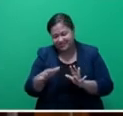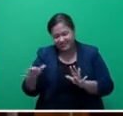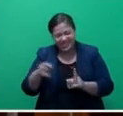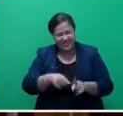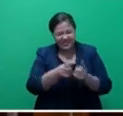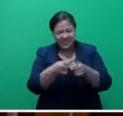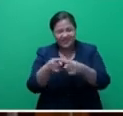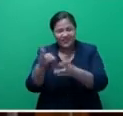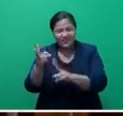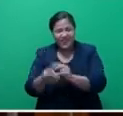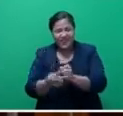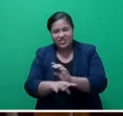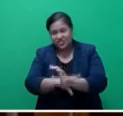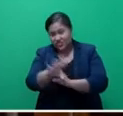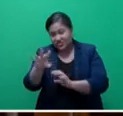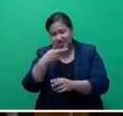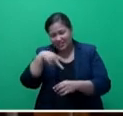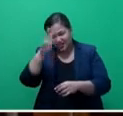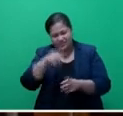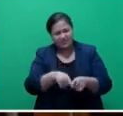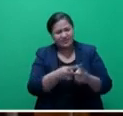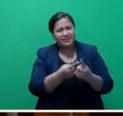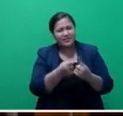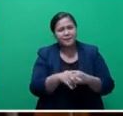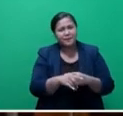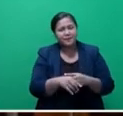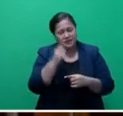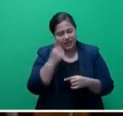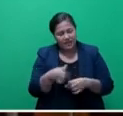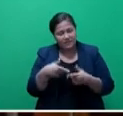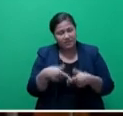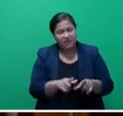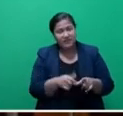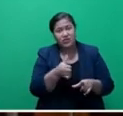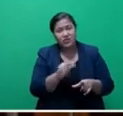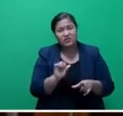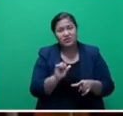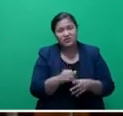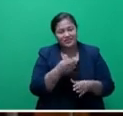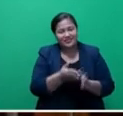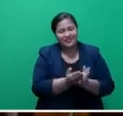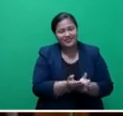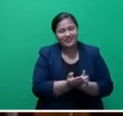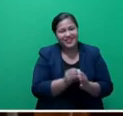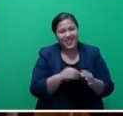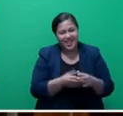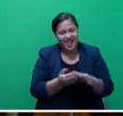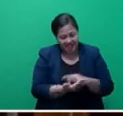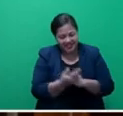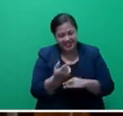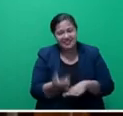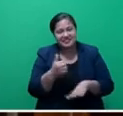The people of Dravuni, Nukuvo, and Bulea and Davingele mainly travel using vessels under this particular scheme, as well